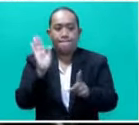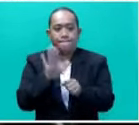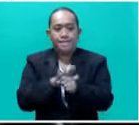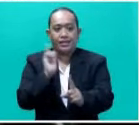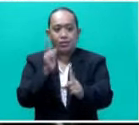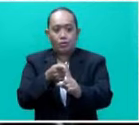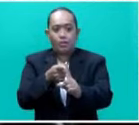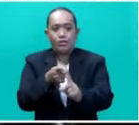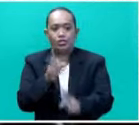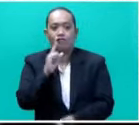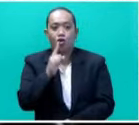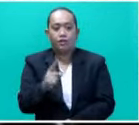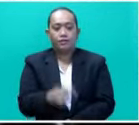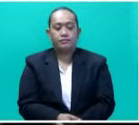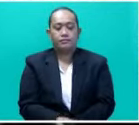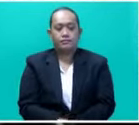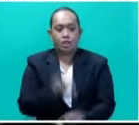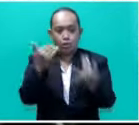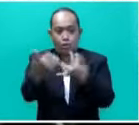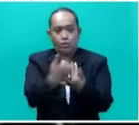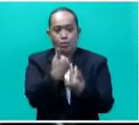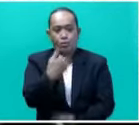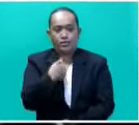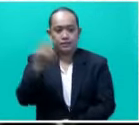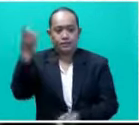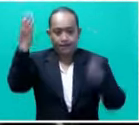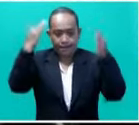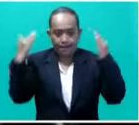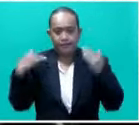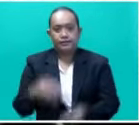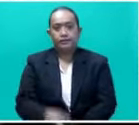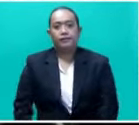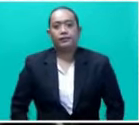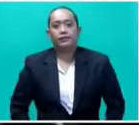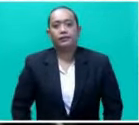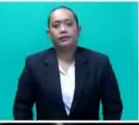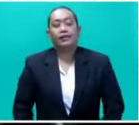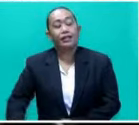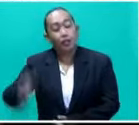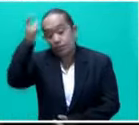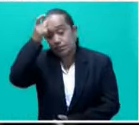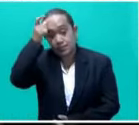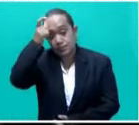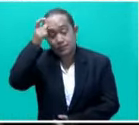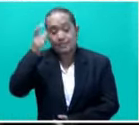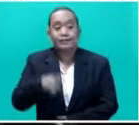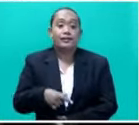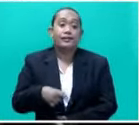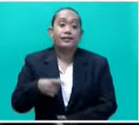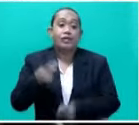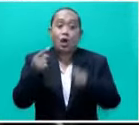other. You have the floor. Honourable Speaker, it really concerns the opposition that the Honourable Minister